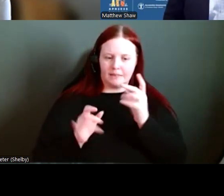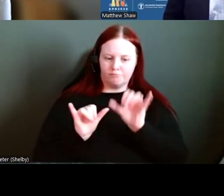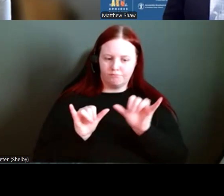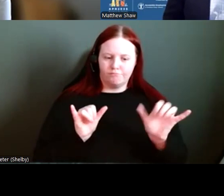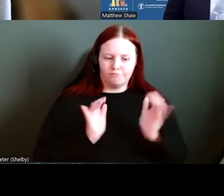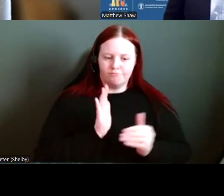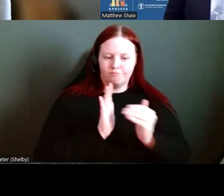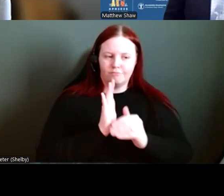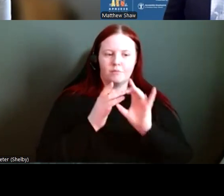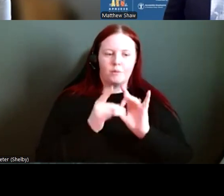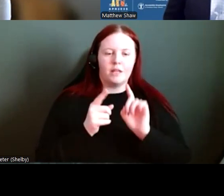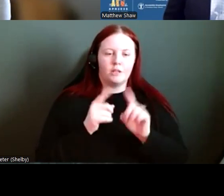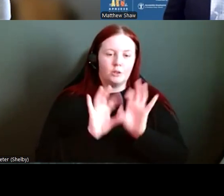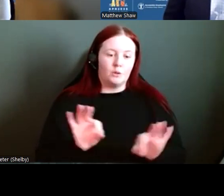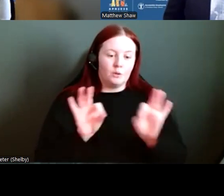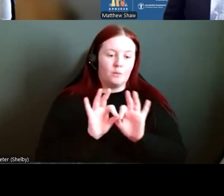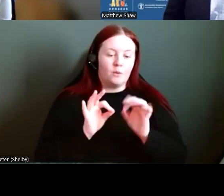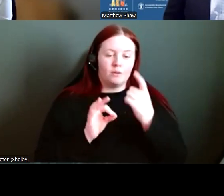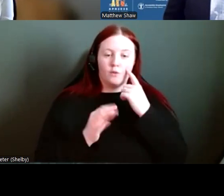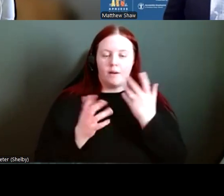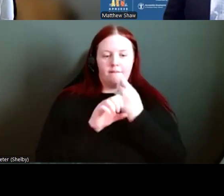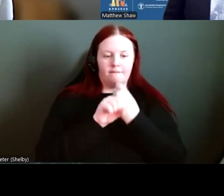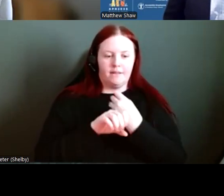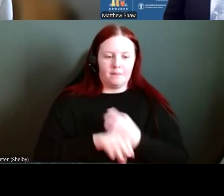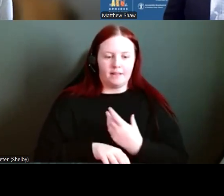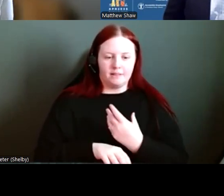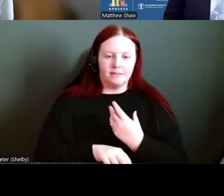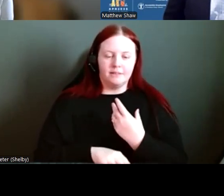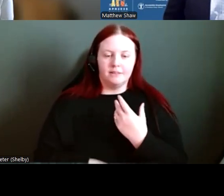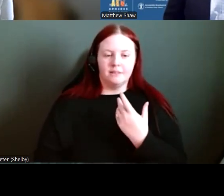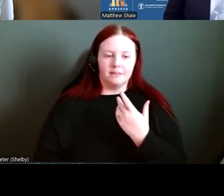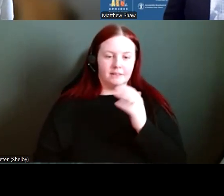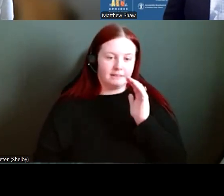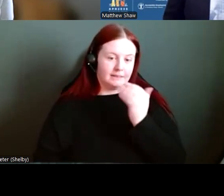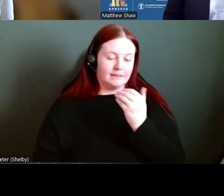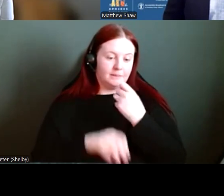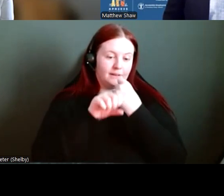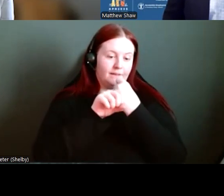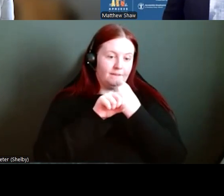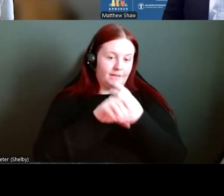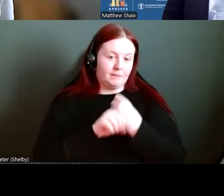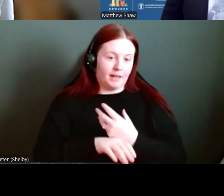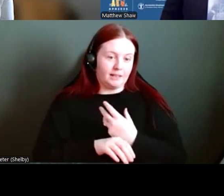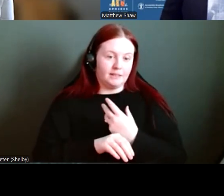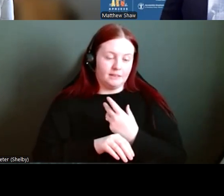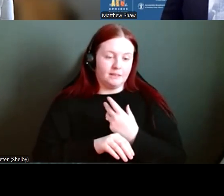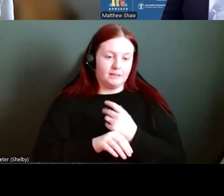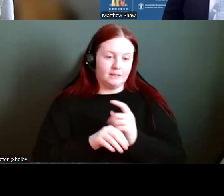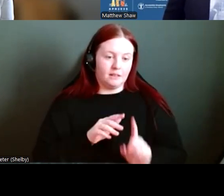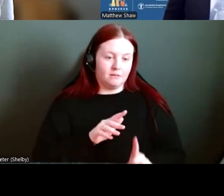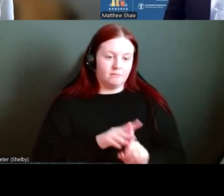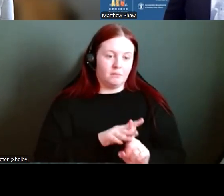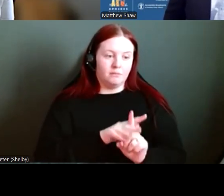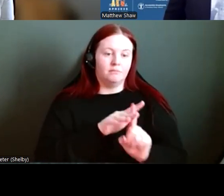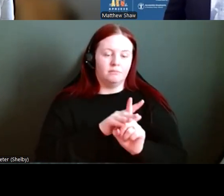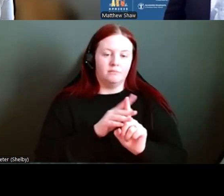the importance of feedback. It seems to have come up in each one of yours, where and feedback